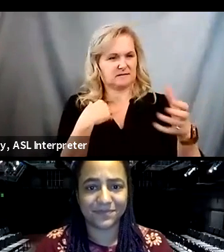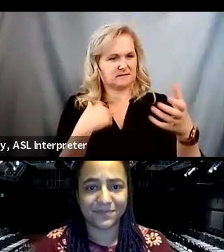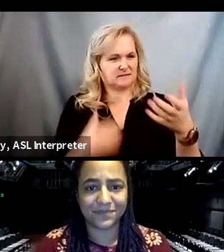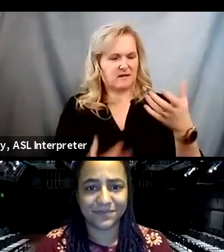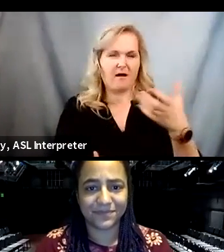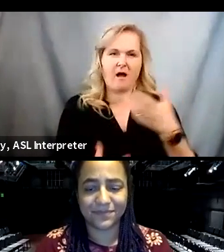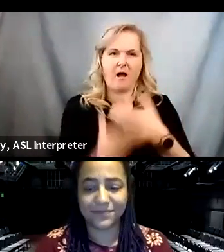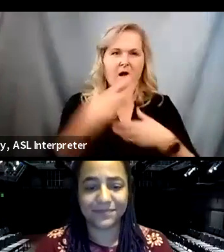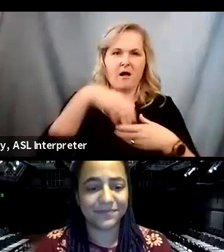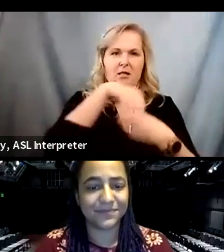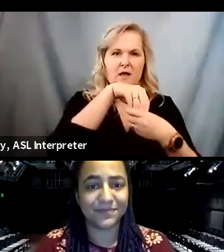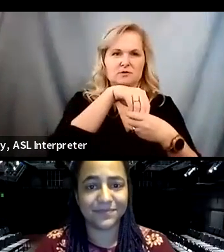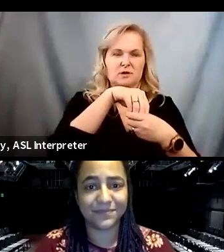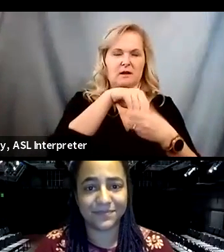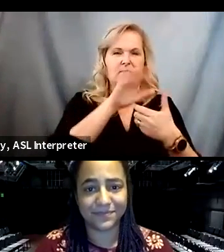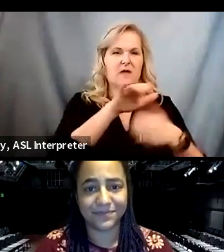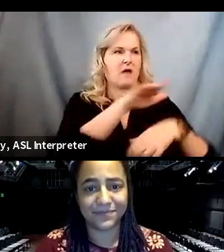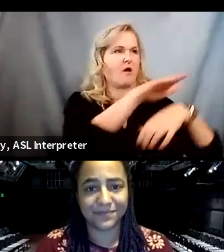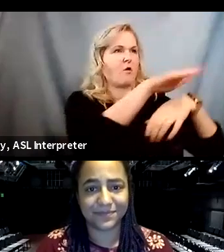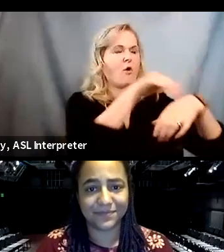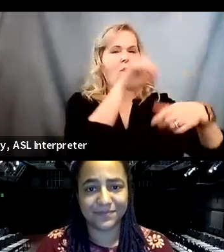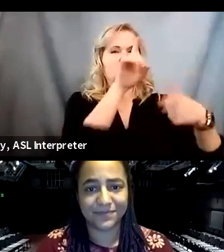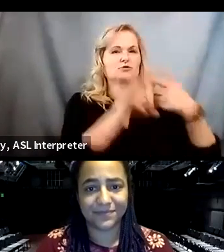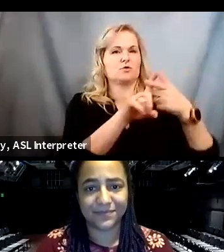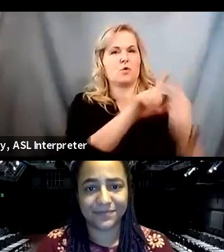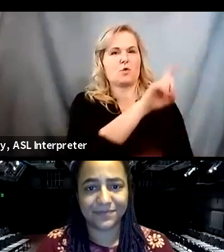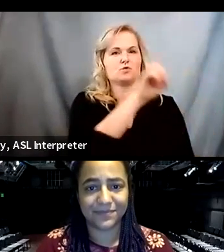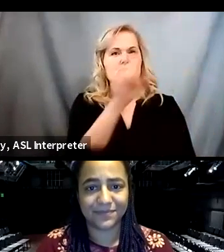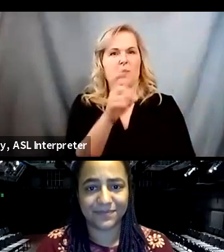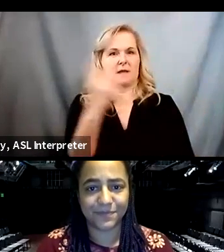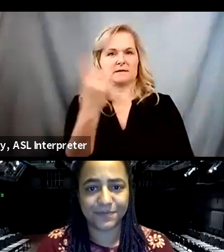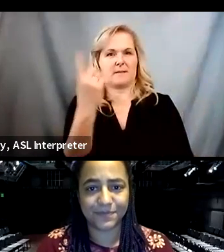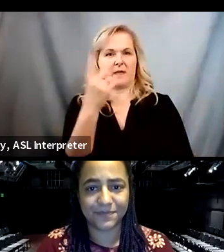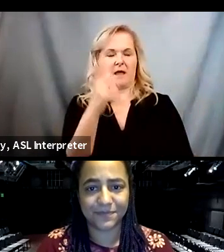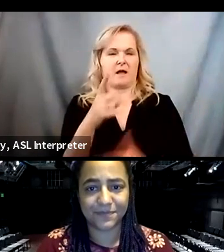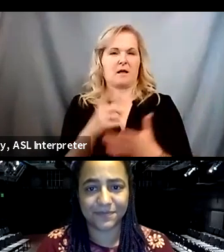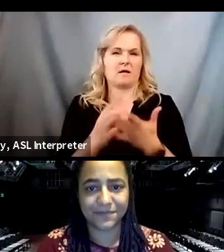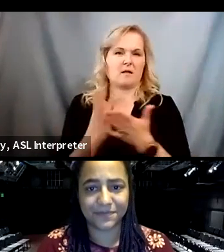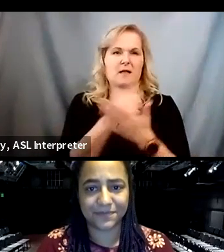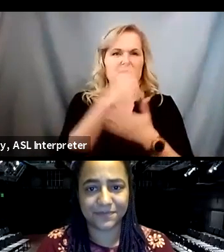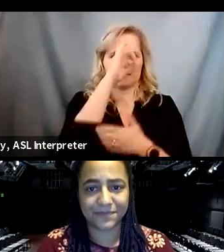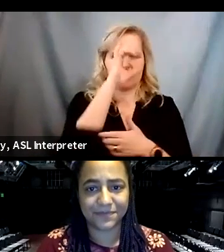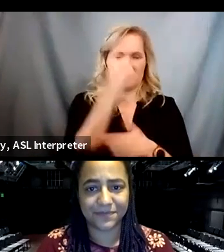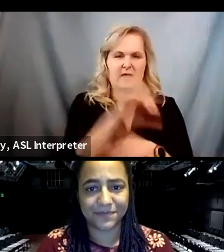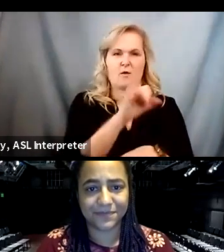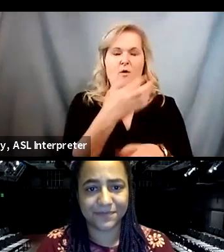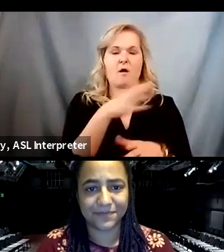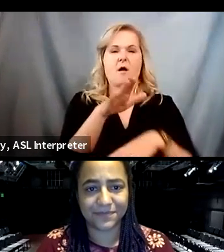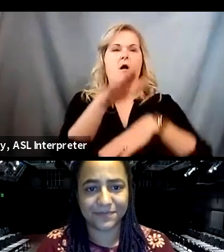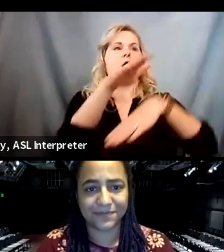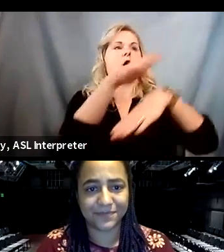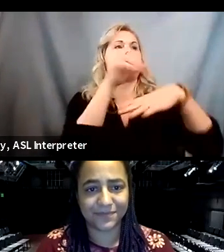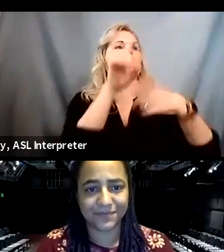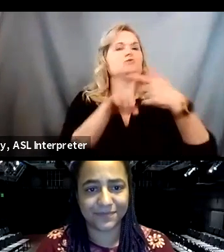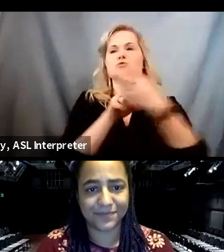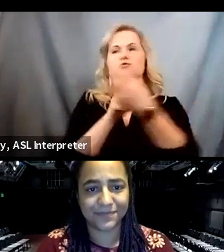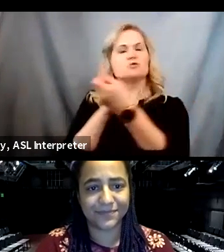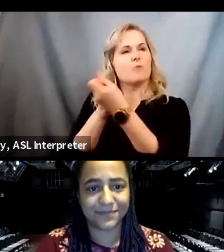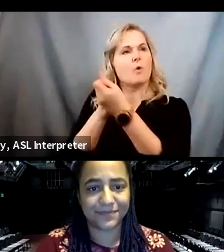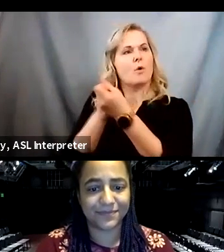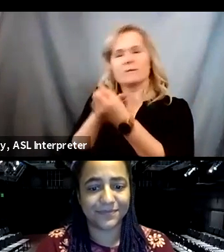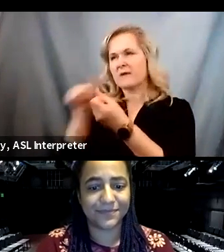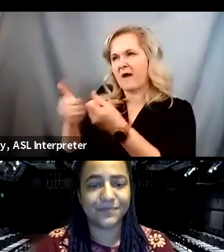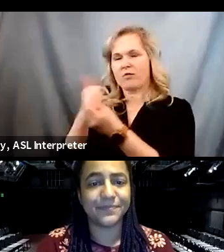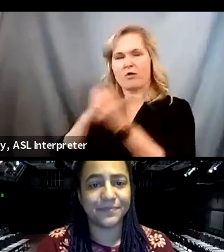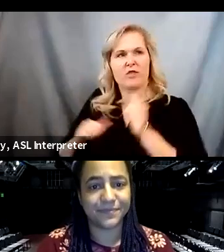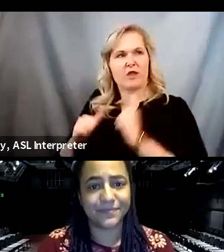a call to donate to something, a collection for that, or a call to go and support this other theater down